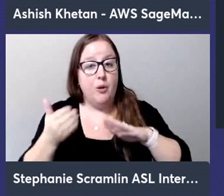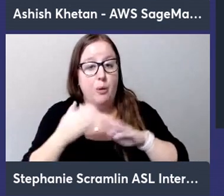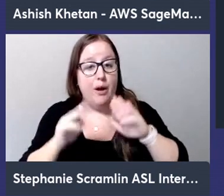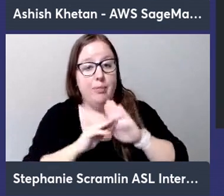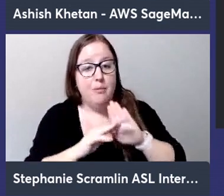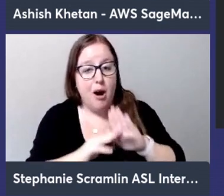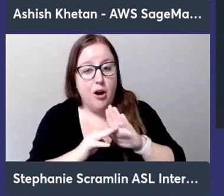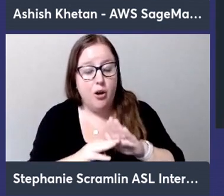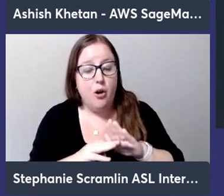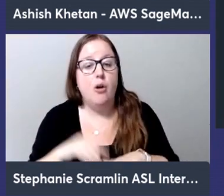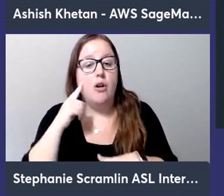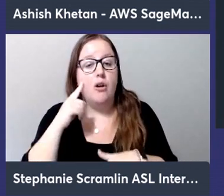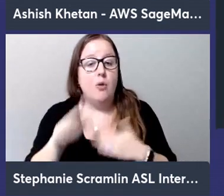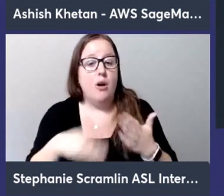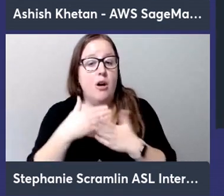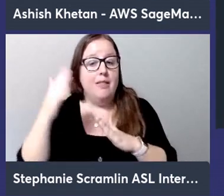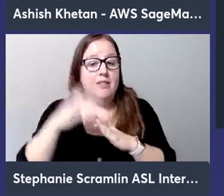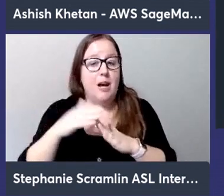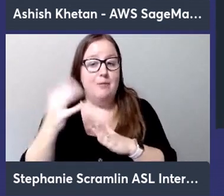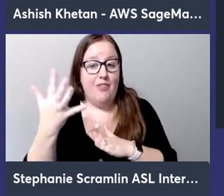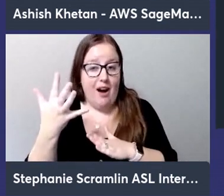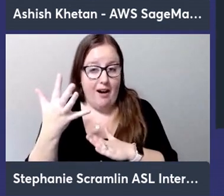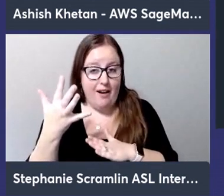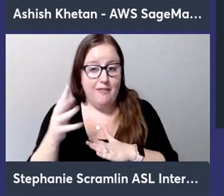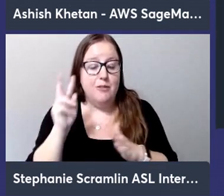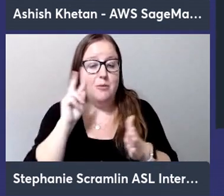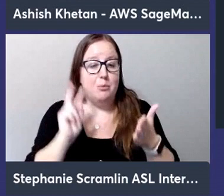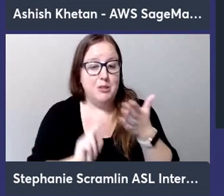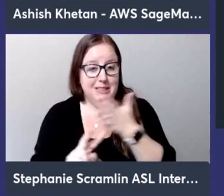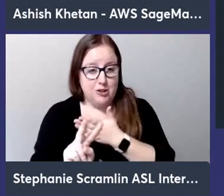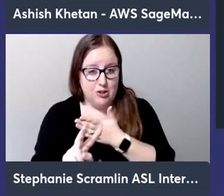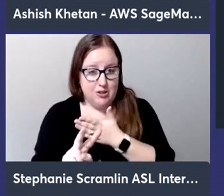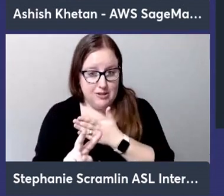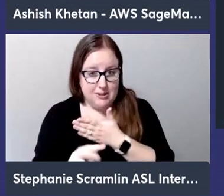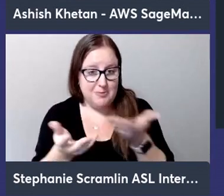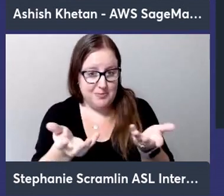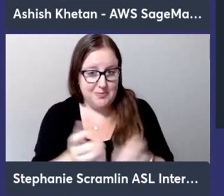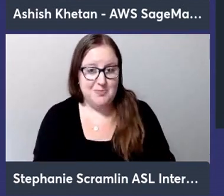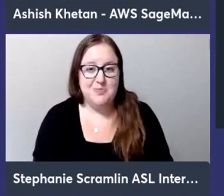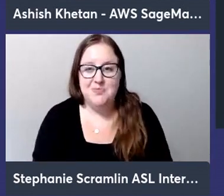to get all the top 5 predictions. That's what you get here.